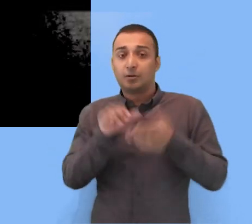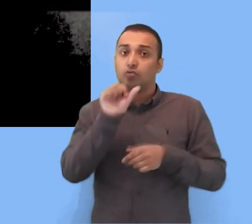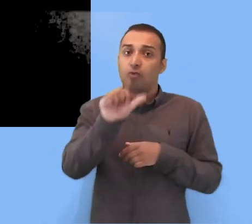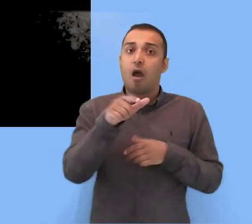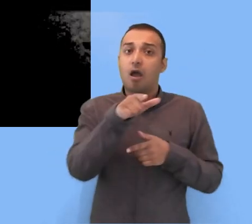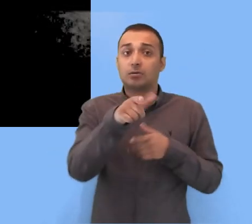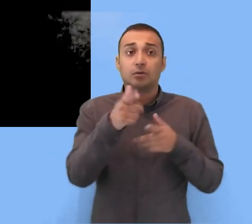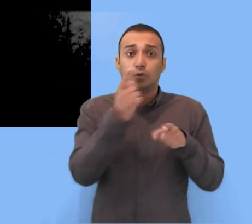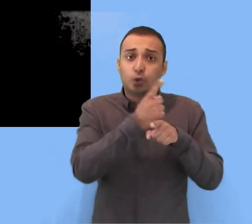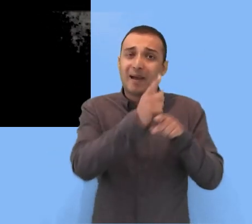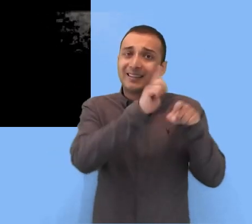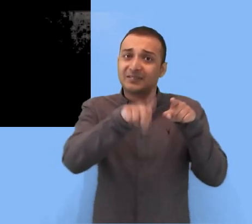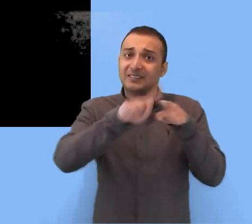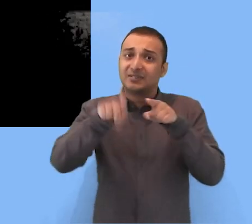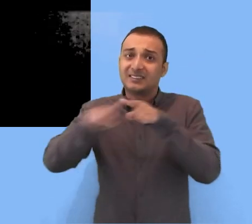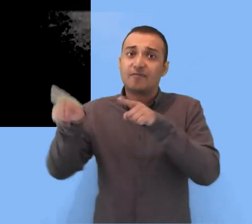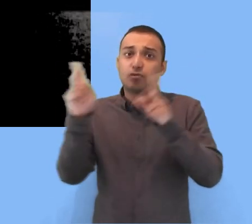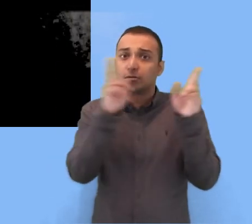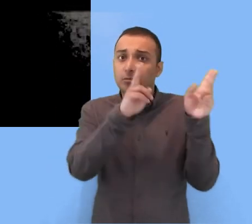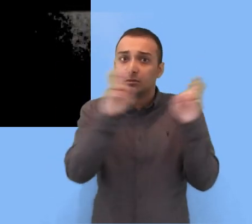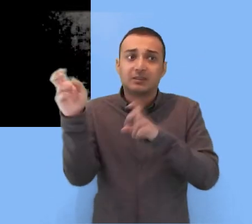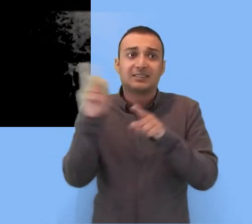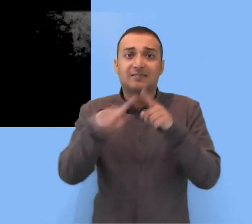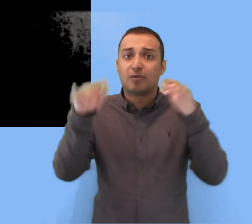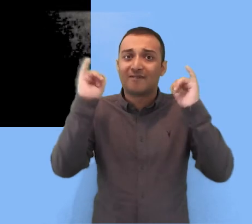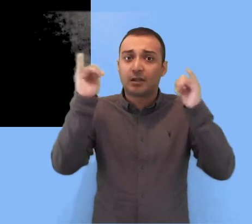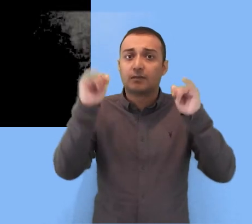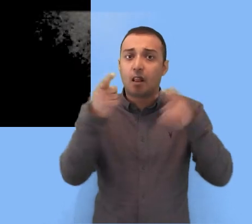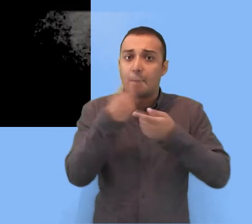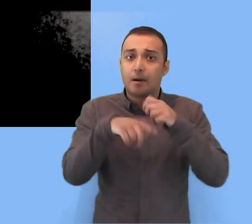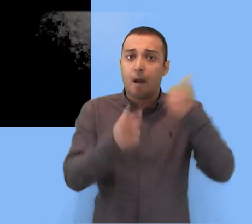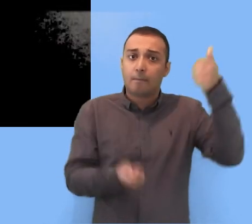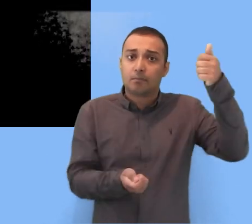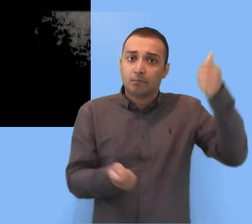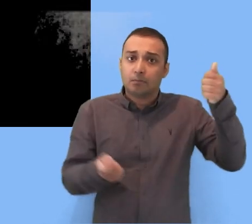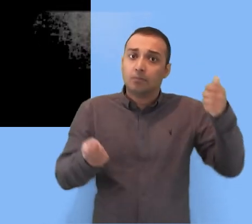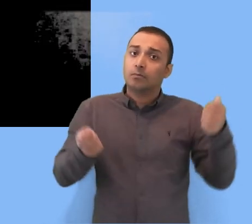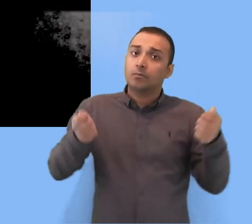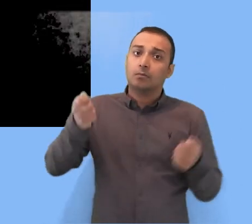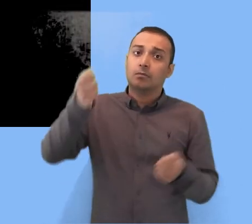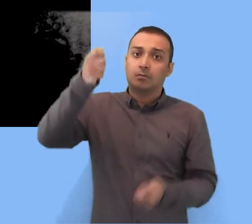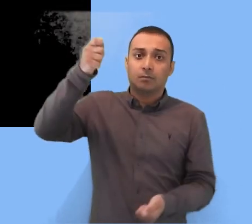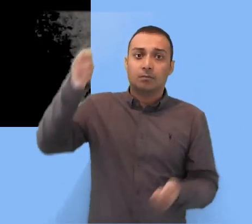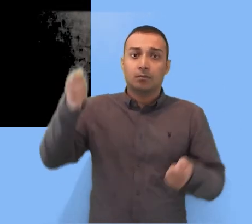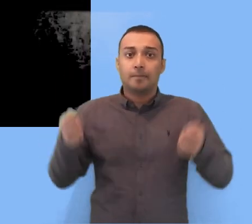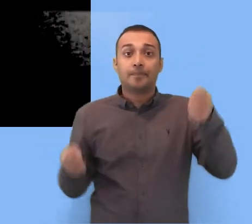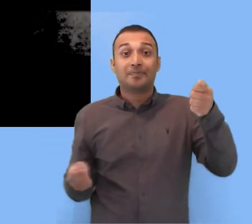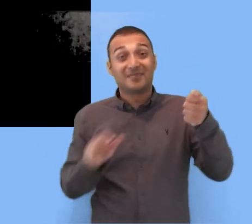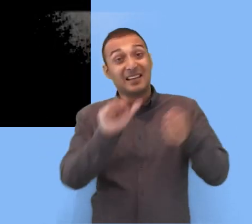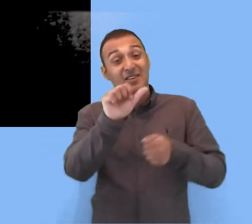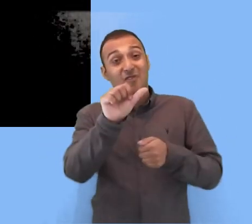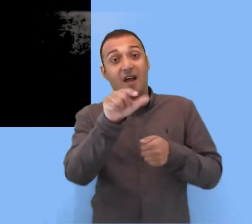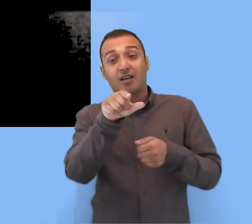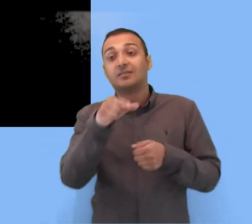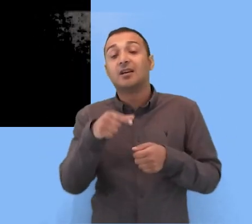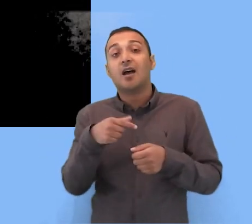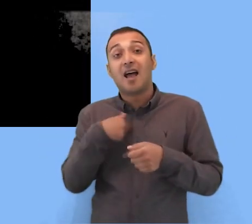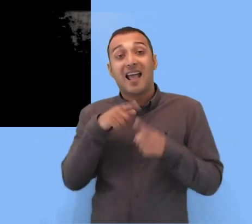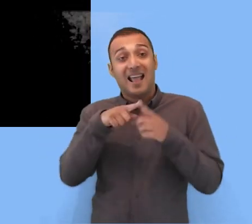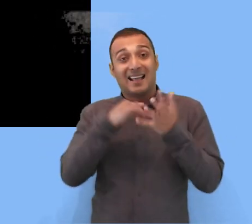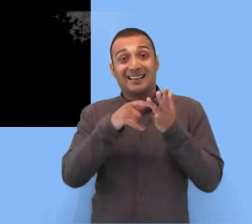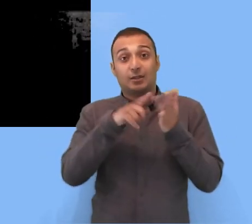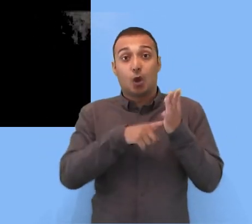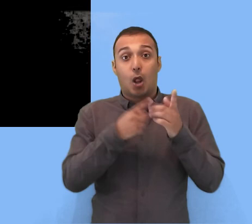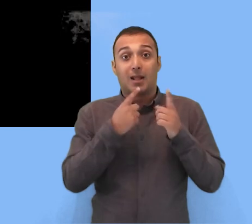that that's a really great example, because our ESOL tutor did that with us when we were training. He started speaking to us in Japanese